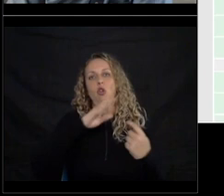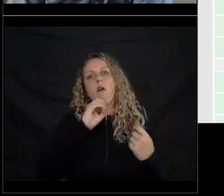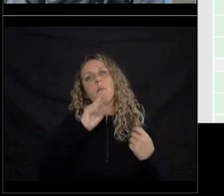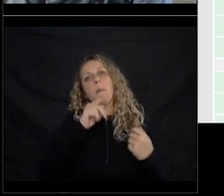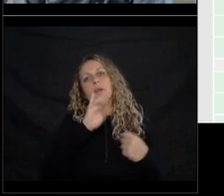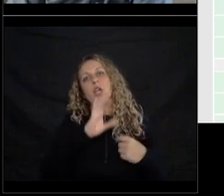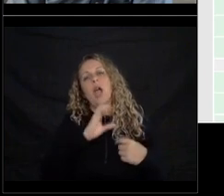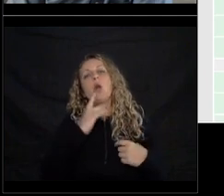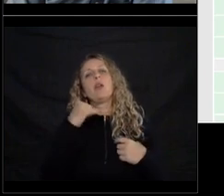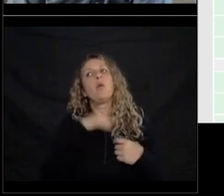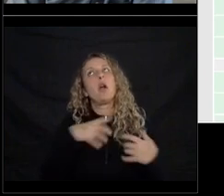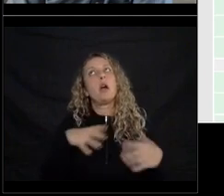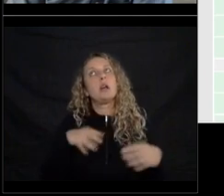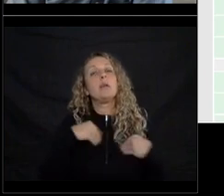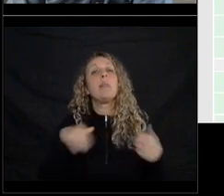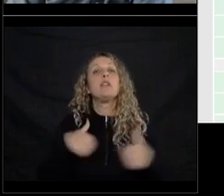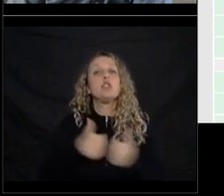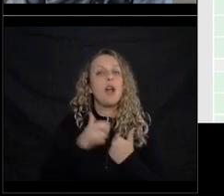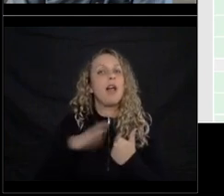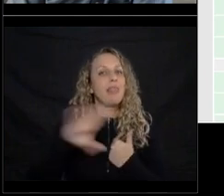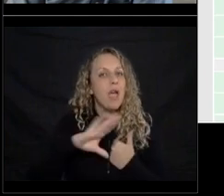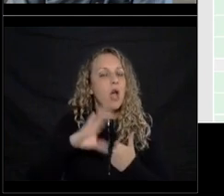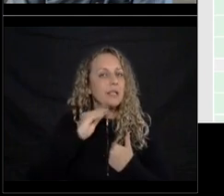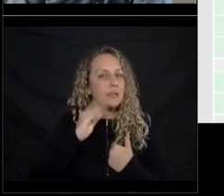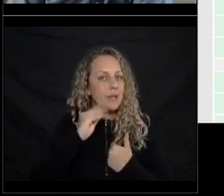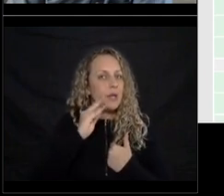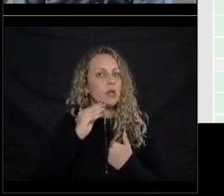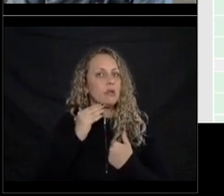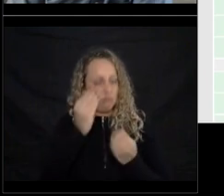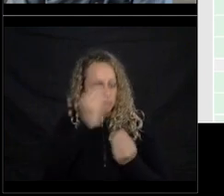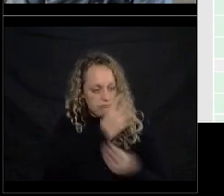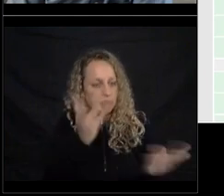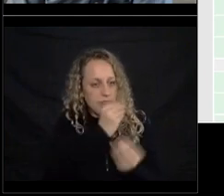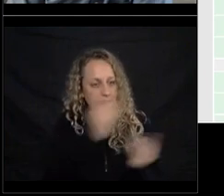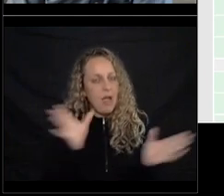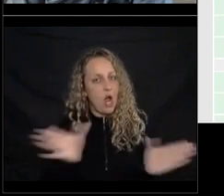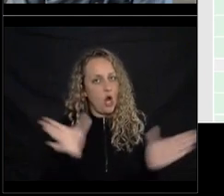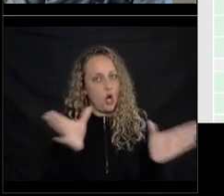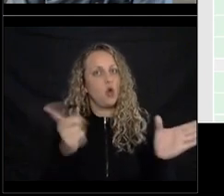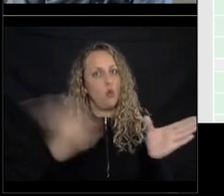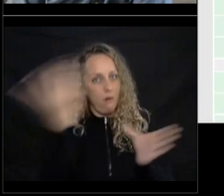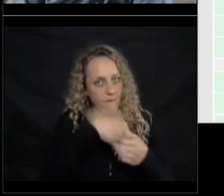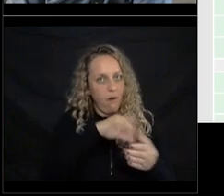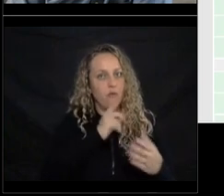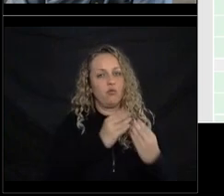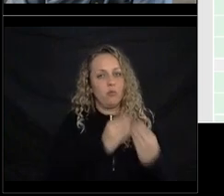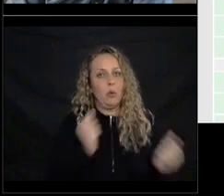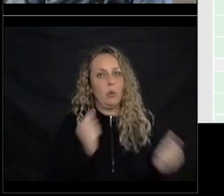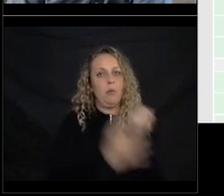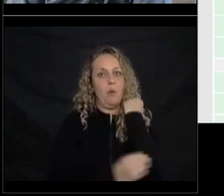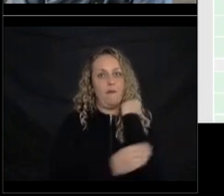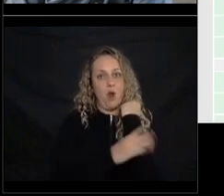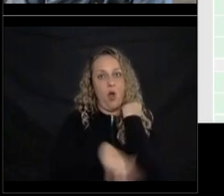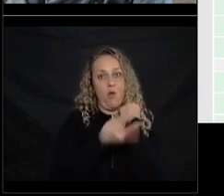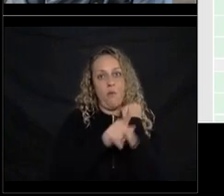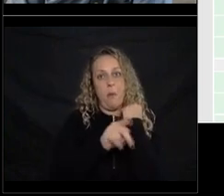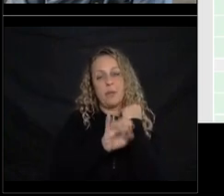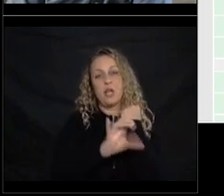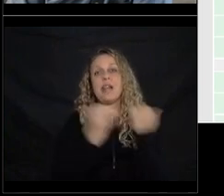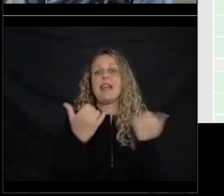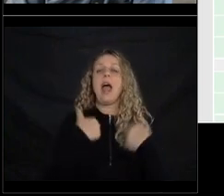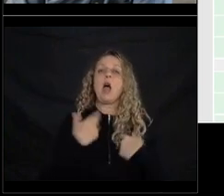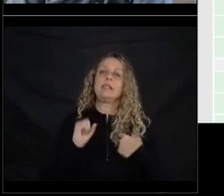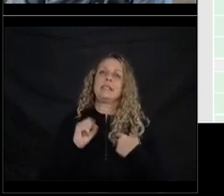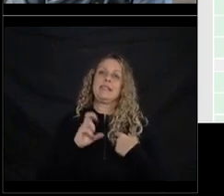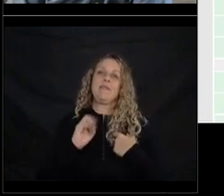took the challenge to discuss their experience and encourage individuals to get involved with Circles to fight poverty throughout Palm Beach County. Now, therefore, I,